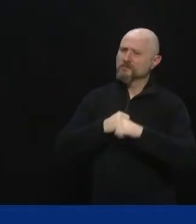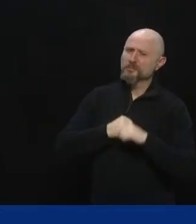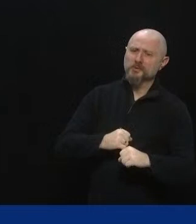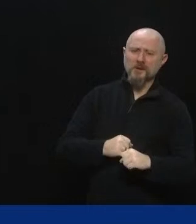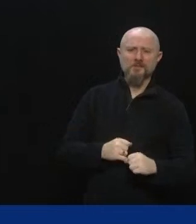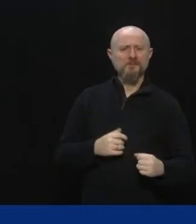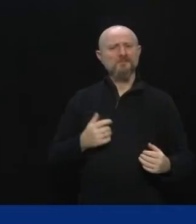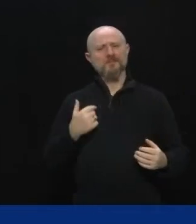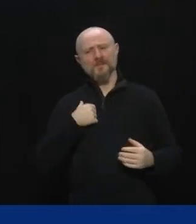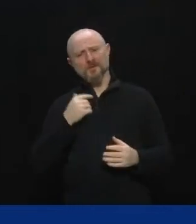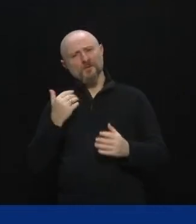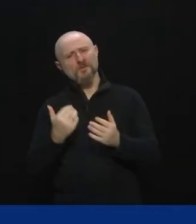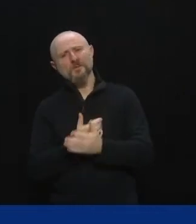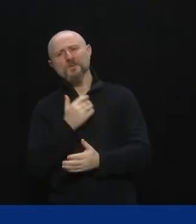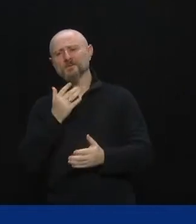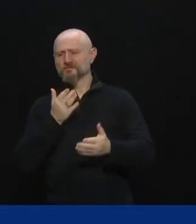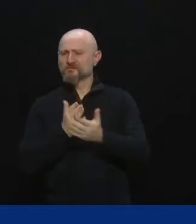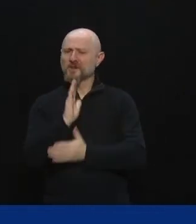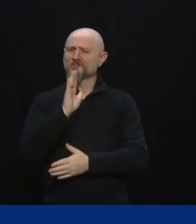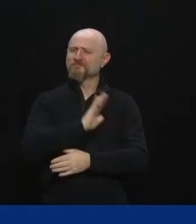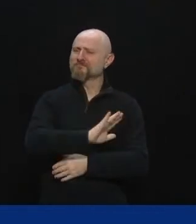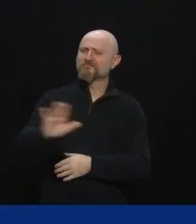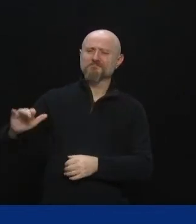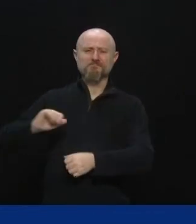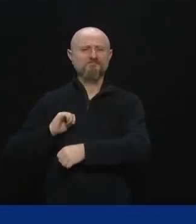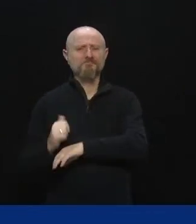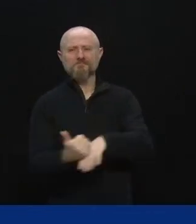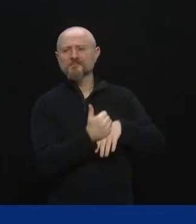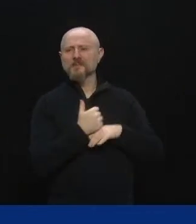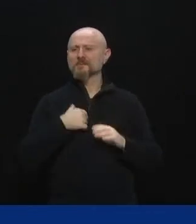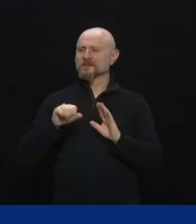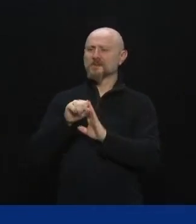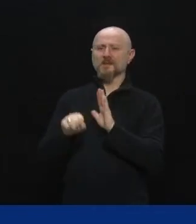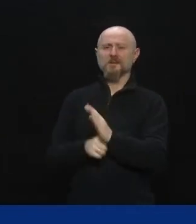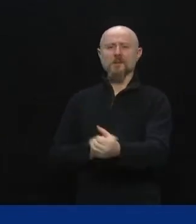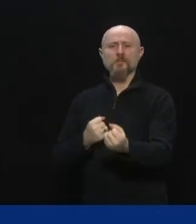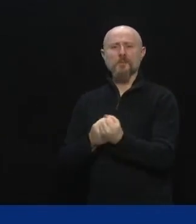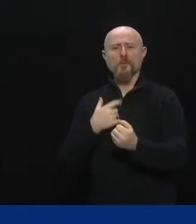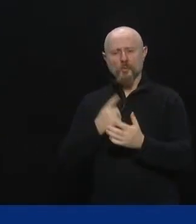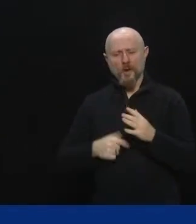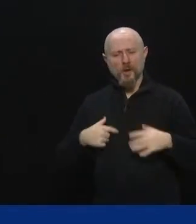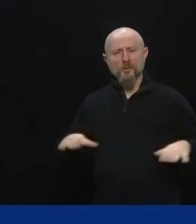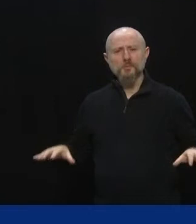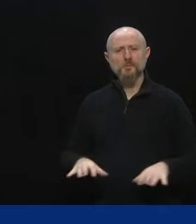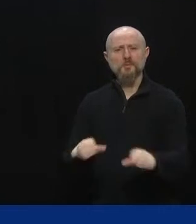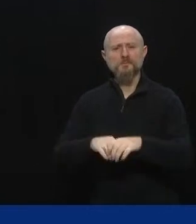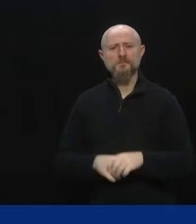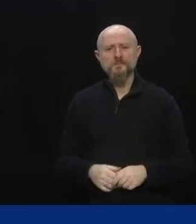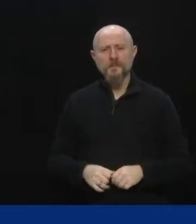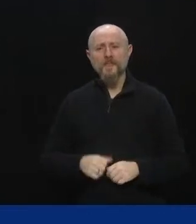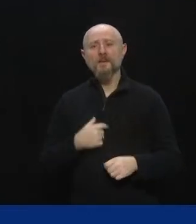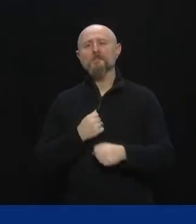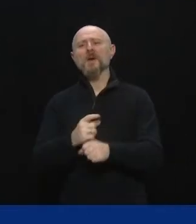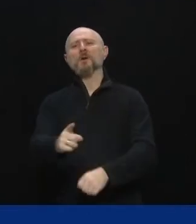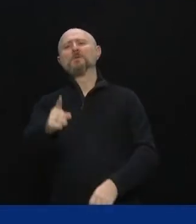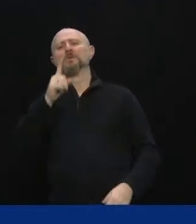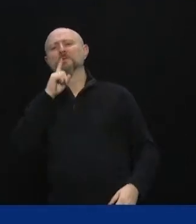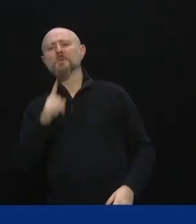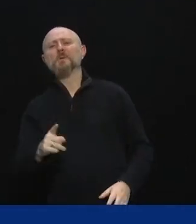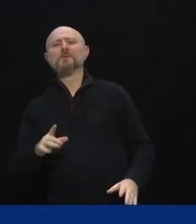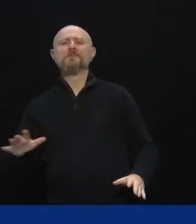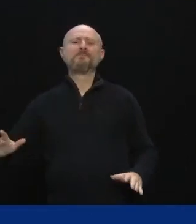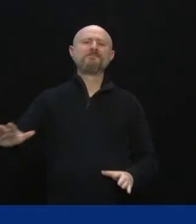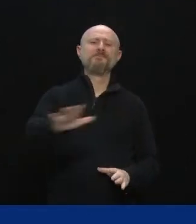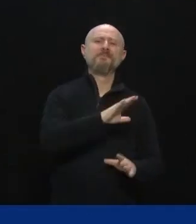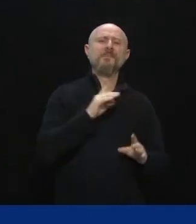right to be able to institute that and have the state behind them, which is what we did, to make sure that they don't lose any employees or customers